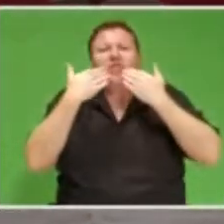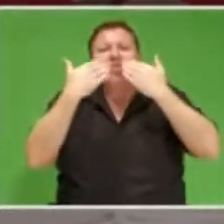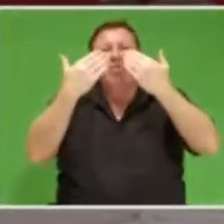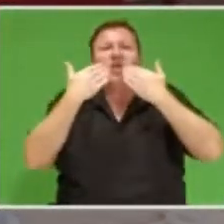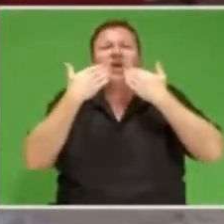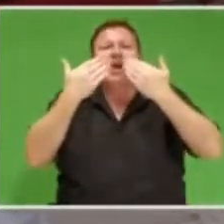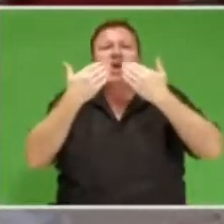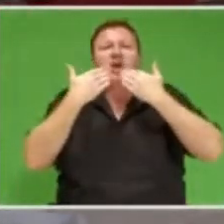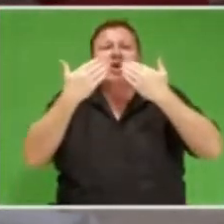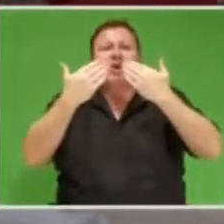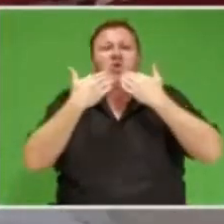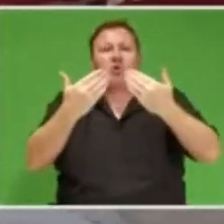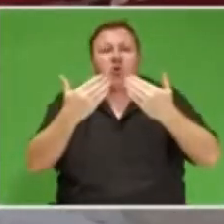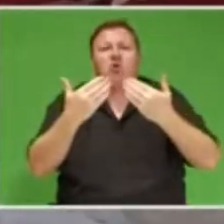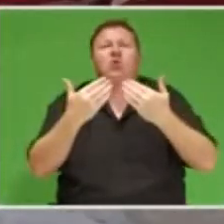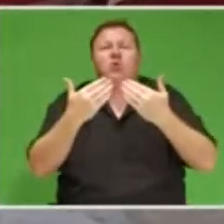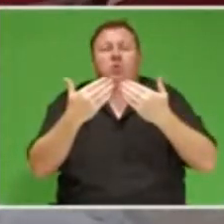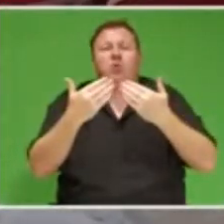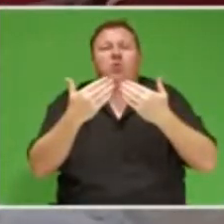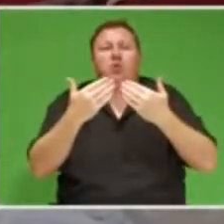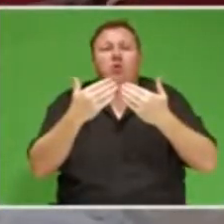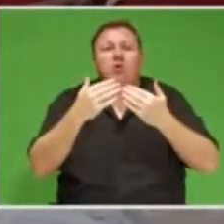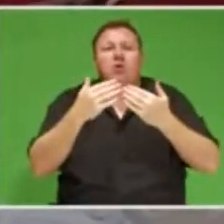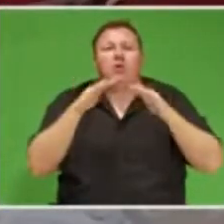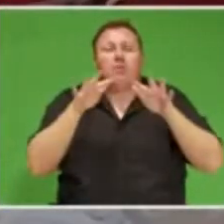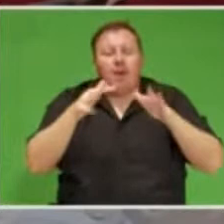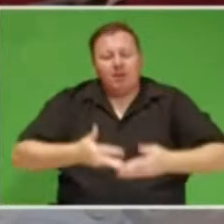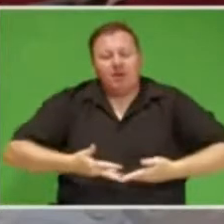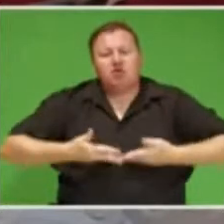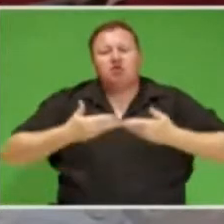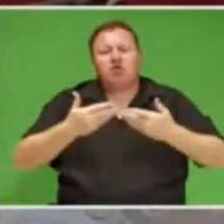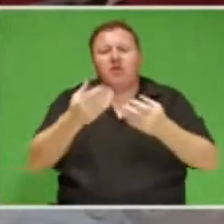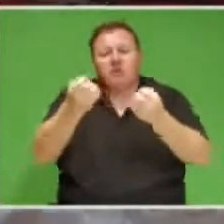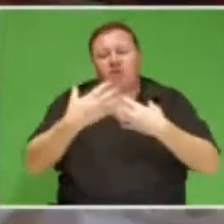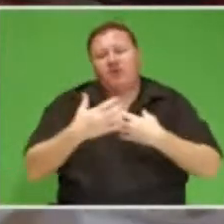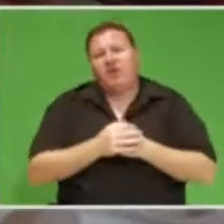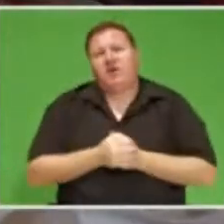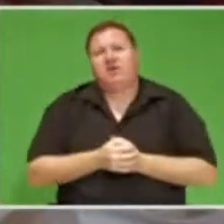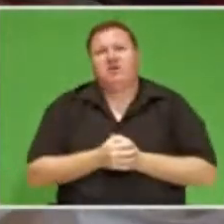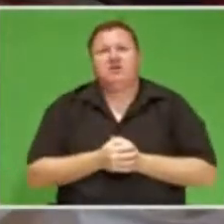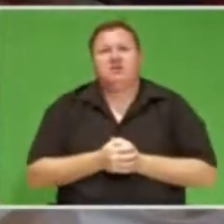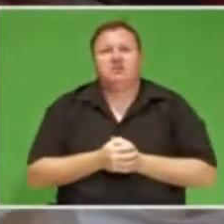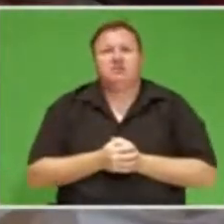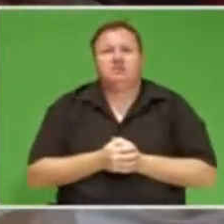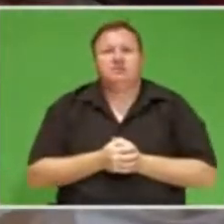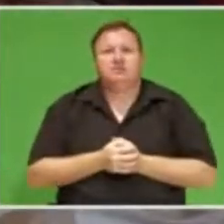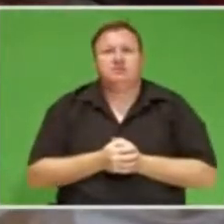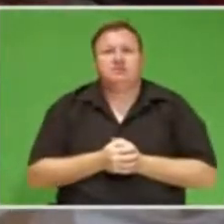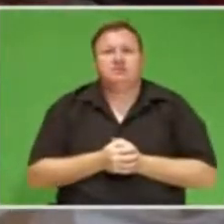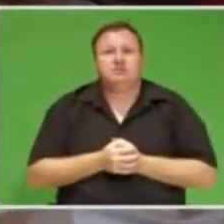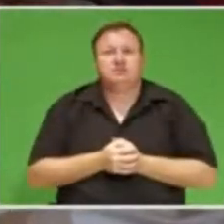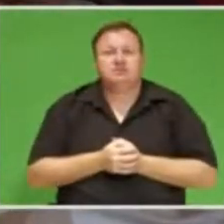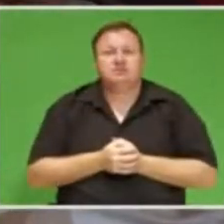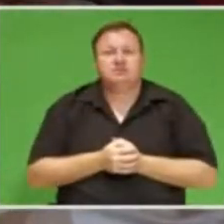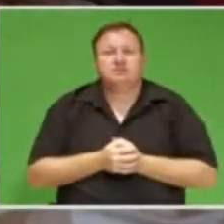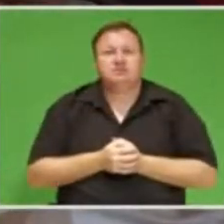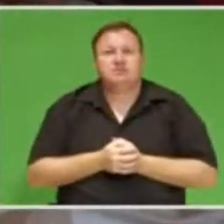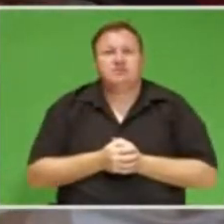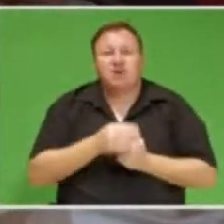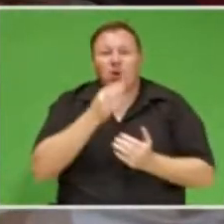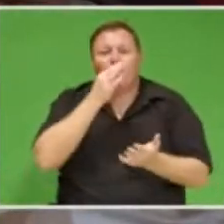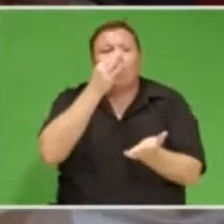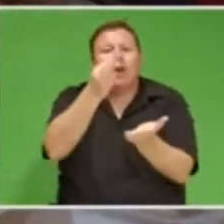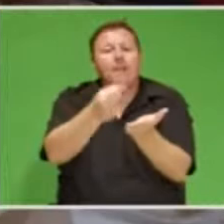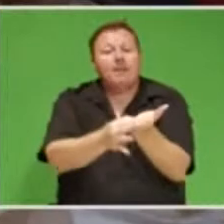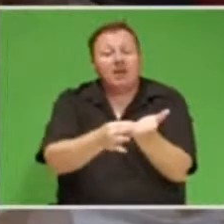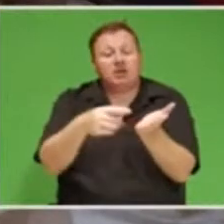the extraordinary public service that they have shown. The